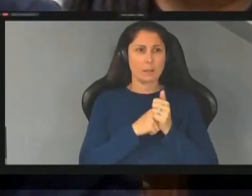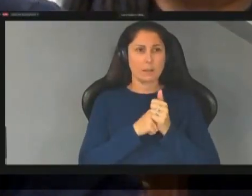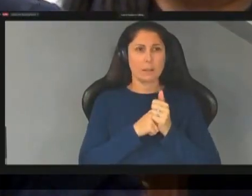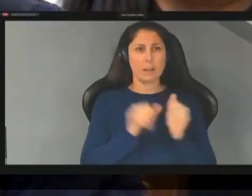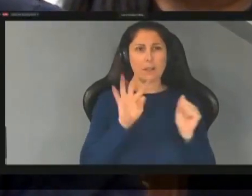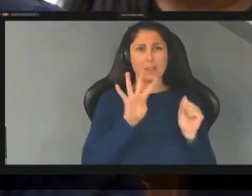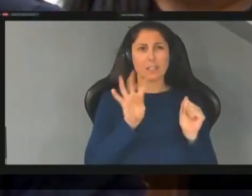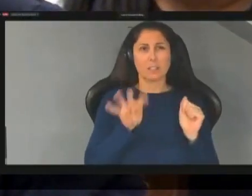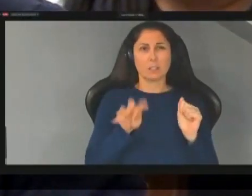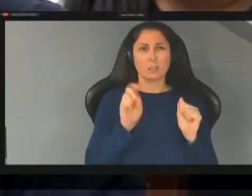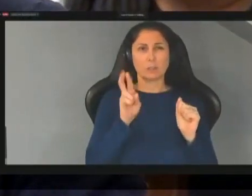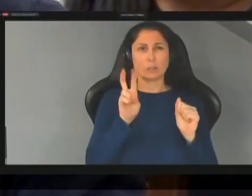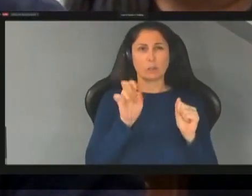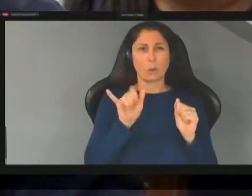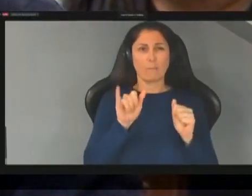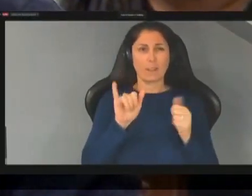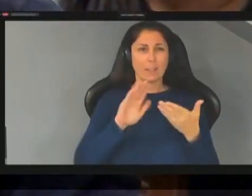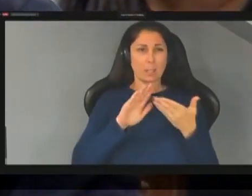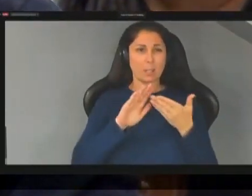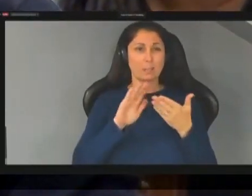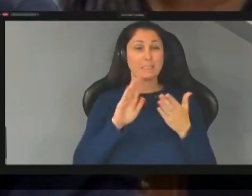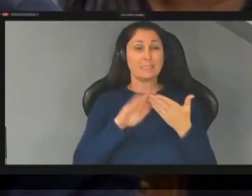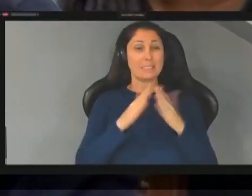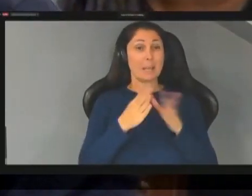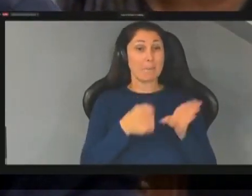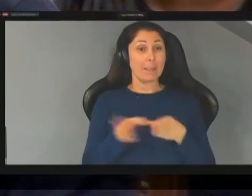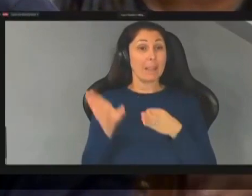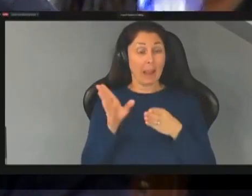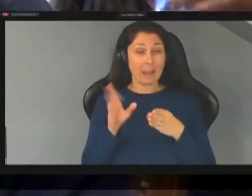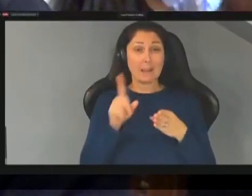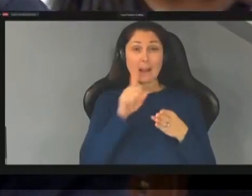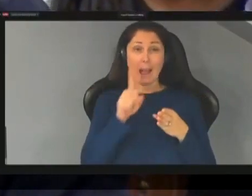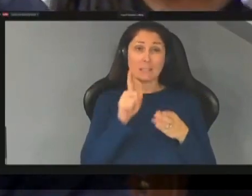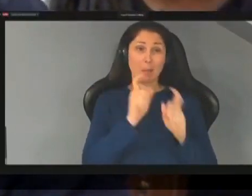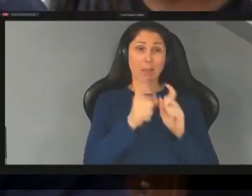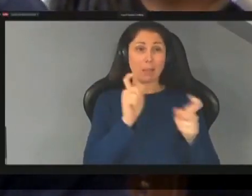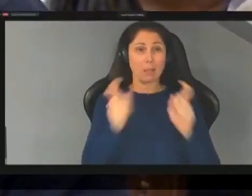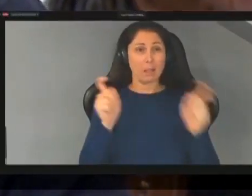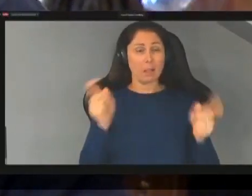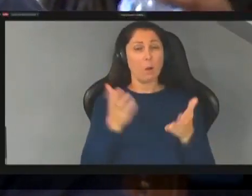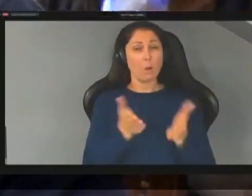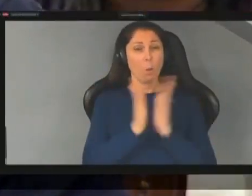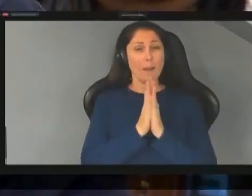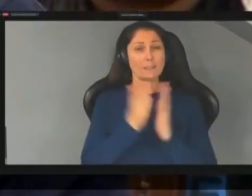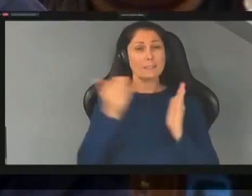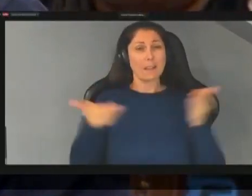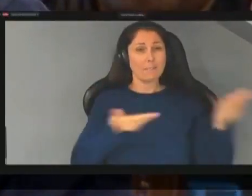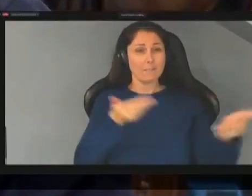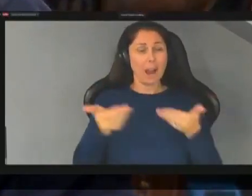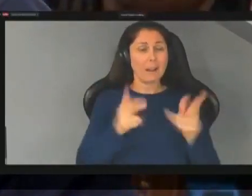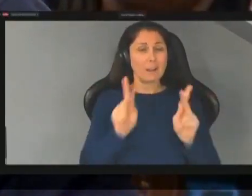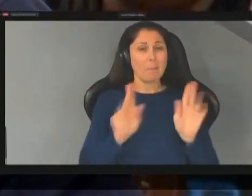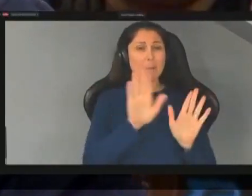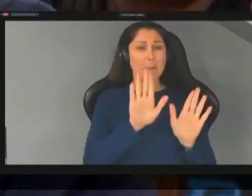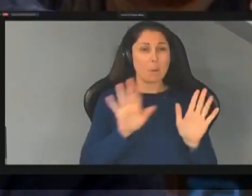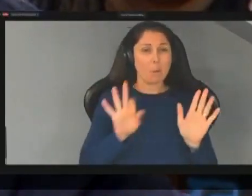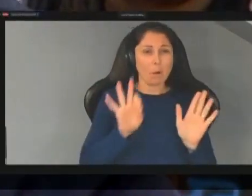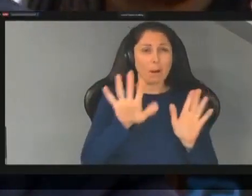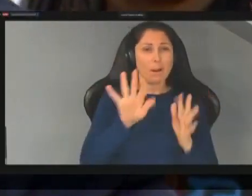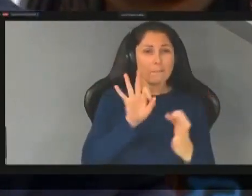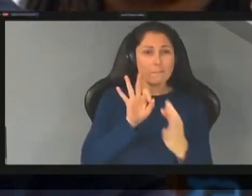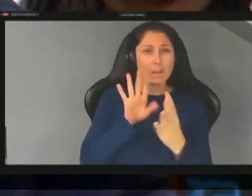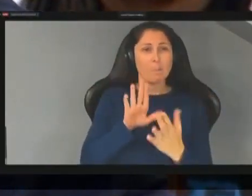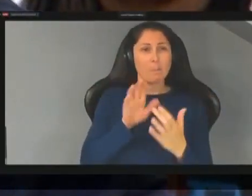that city planning has been circulating, requesting and inviting people's input and feedback in a